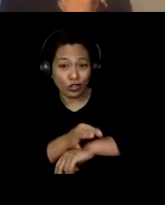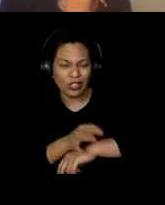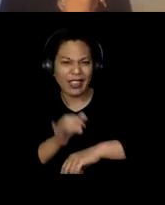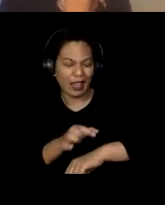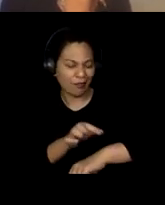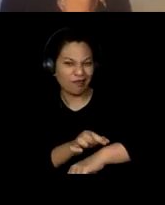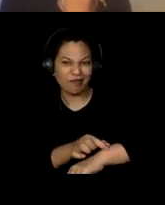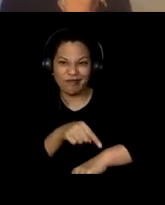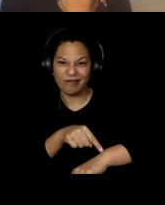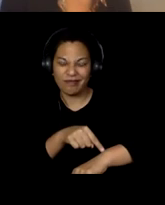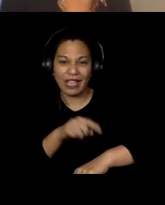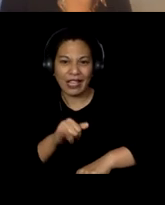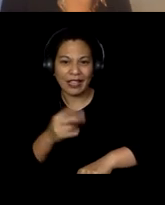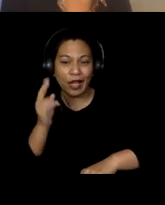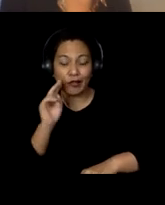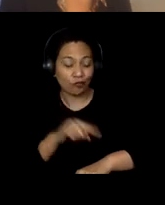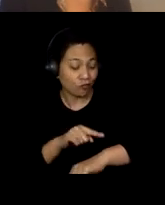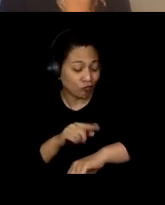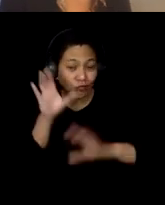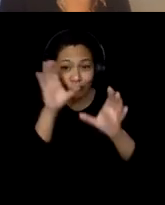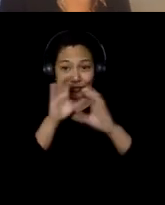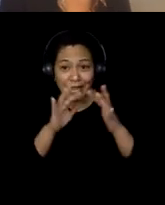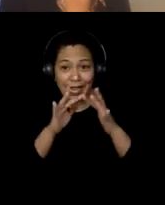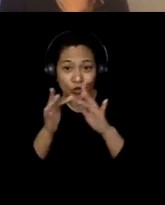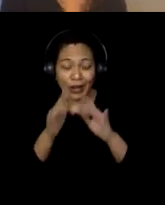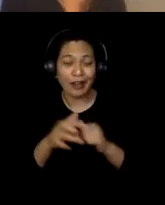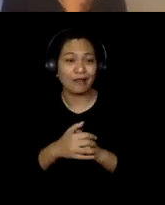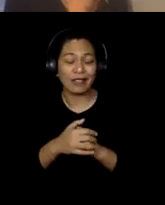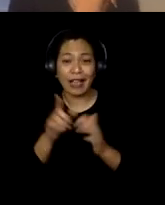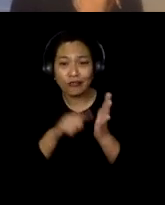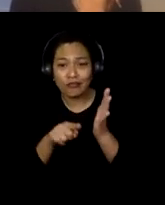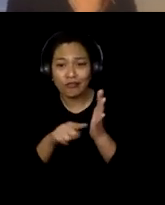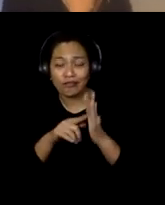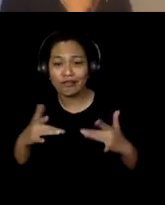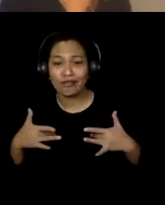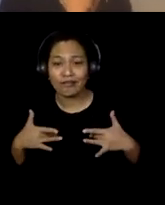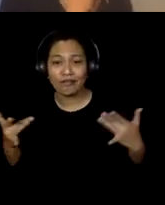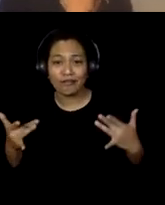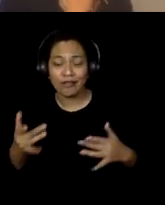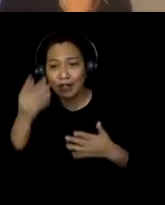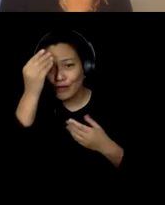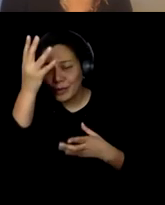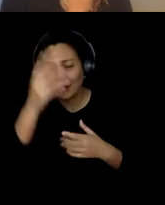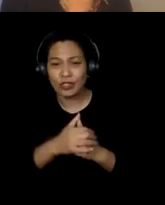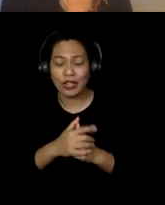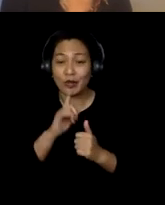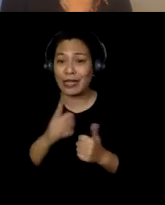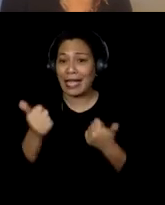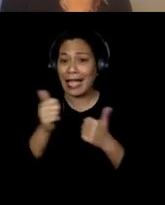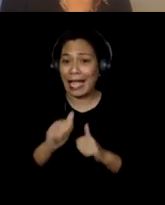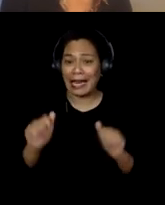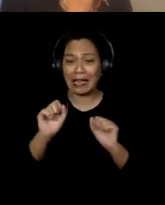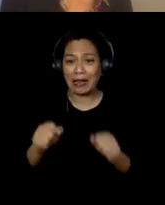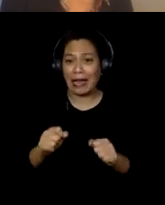little devices, you can look at the internet. You can look up events like I mentioned at the very beginning and anything that can be found on a